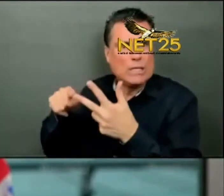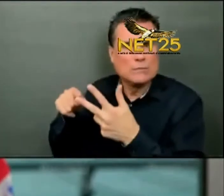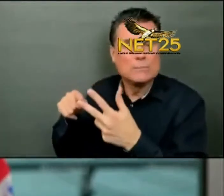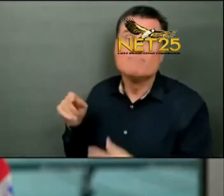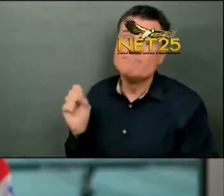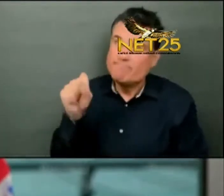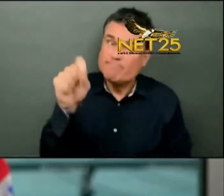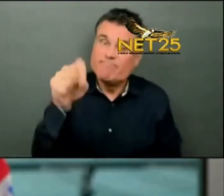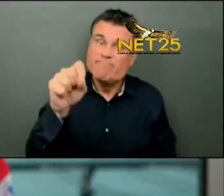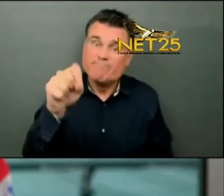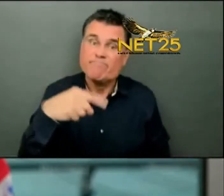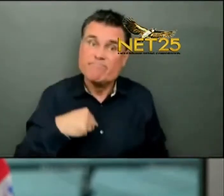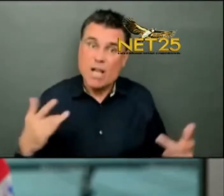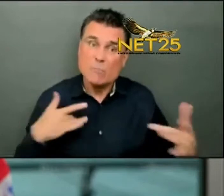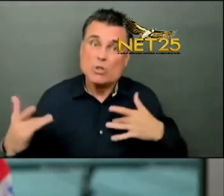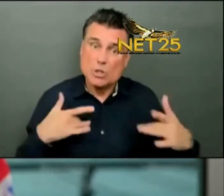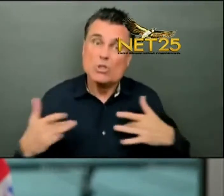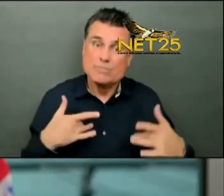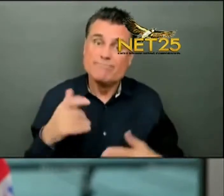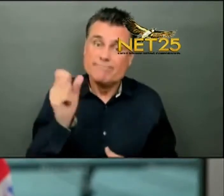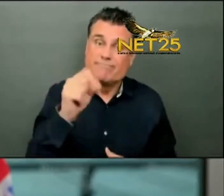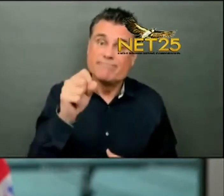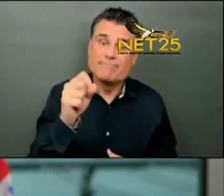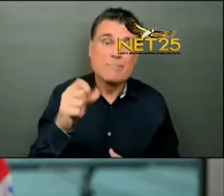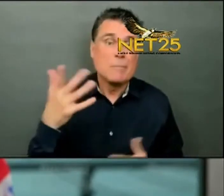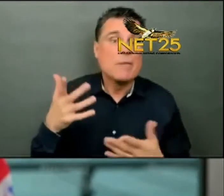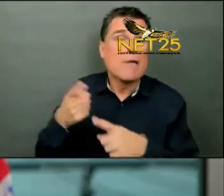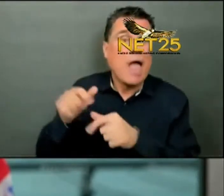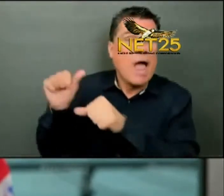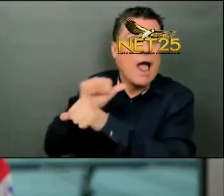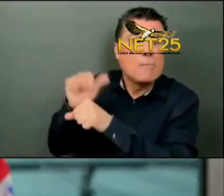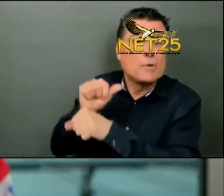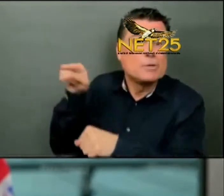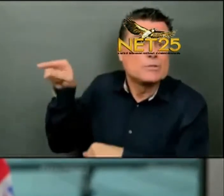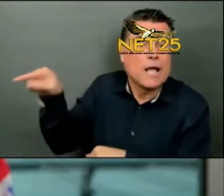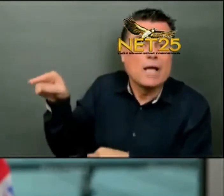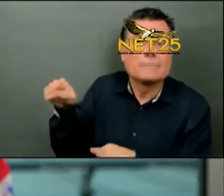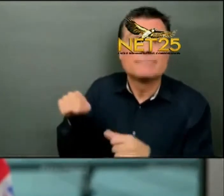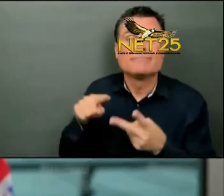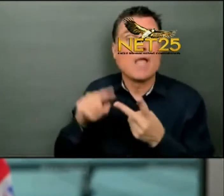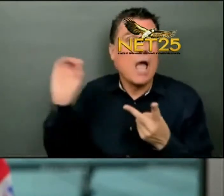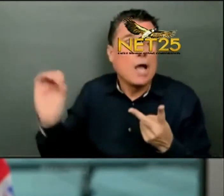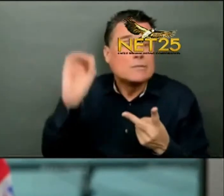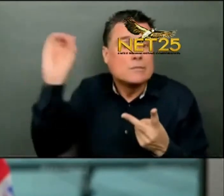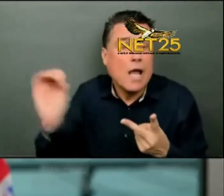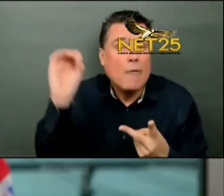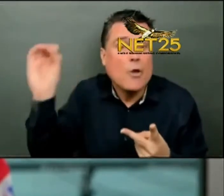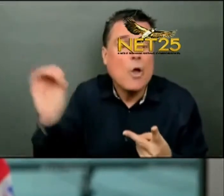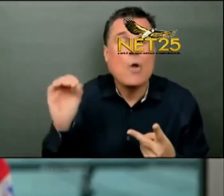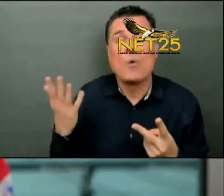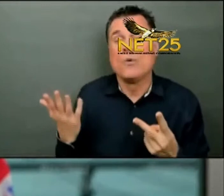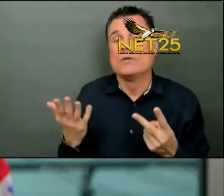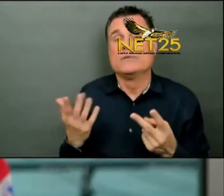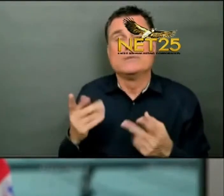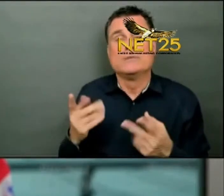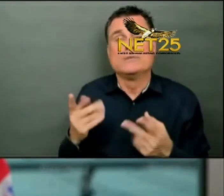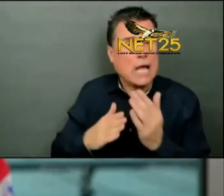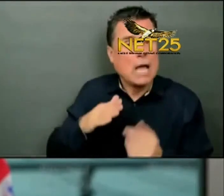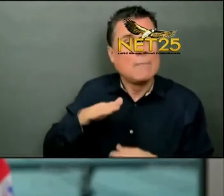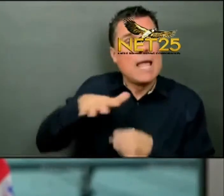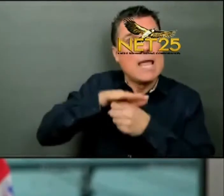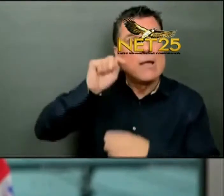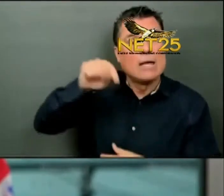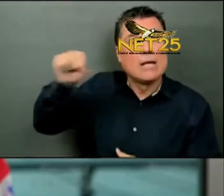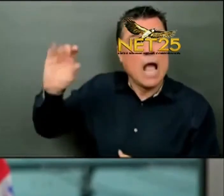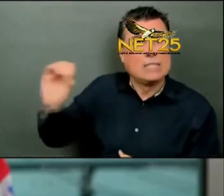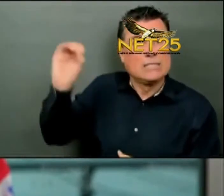Alberta, from Ontario, there's a considerably higher rate in some areas of Ontario as well, and we know that there's